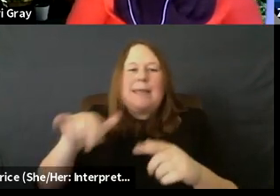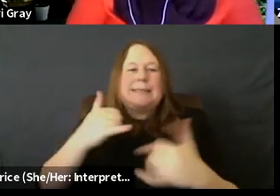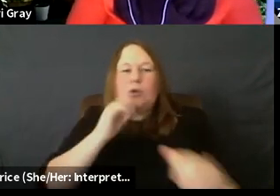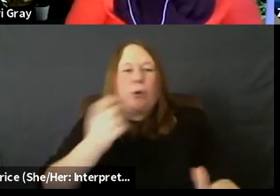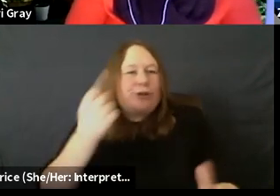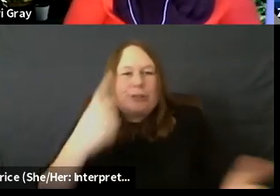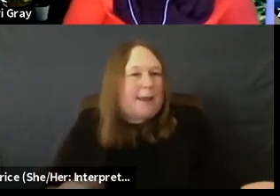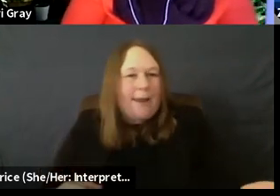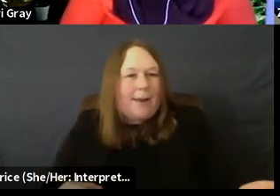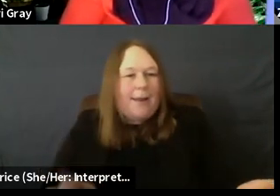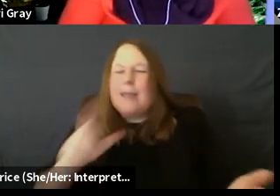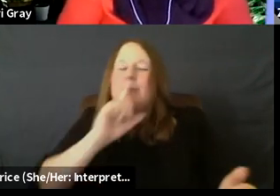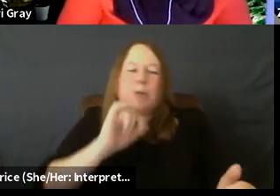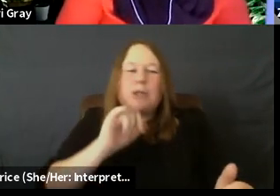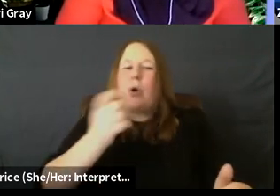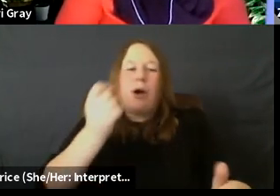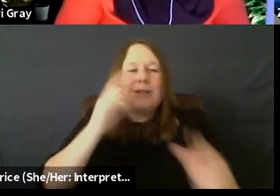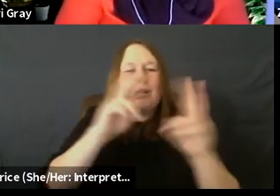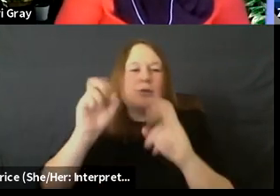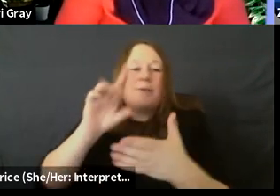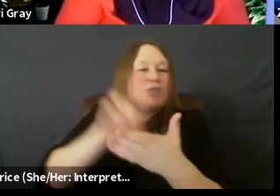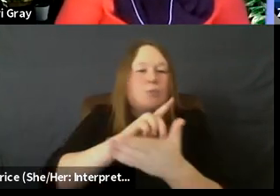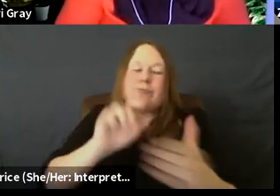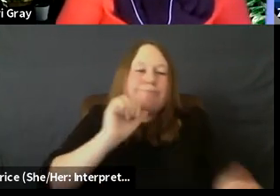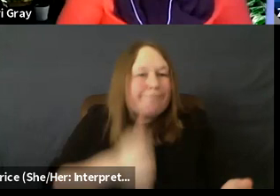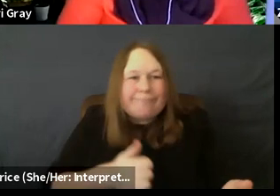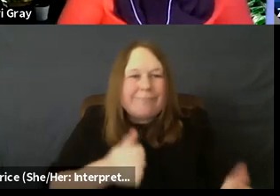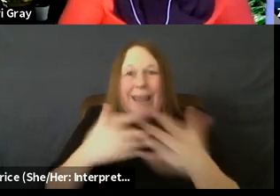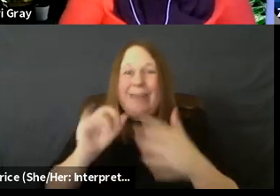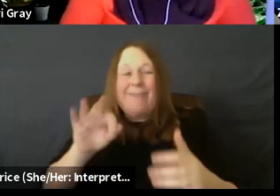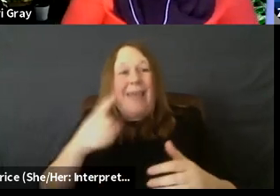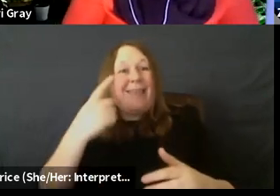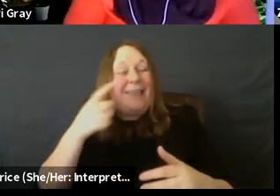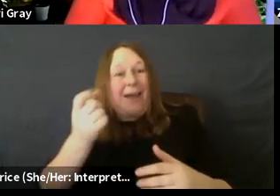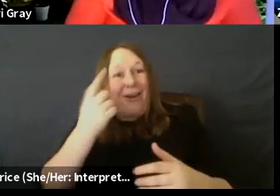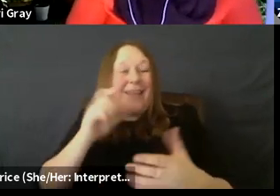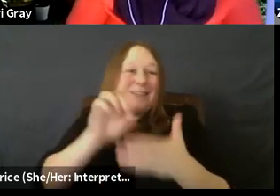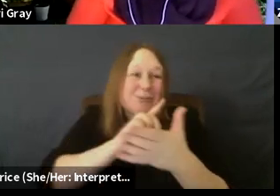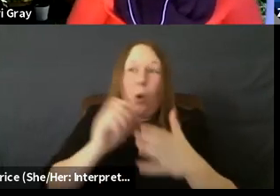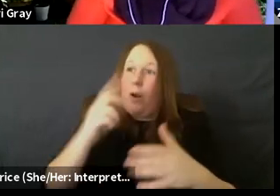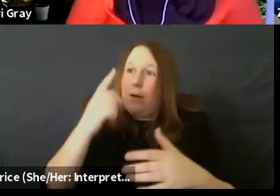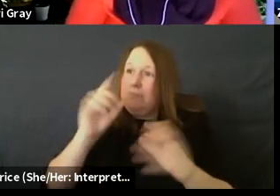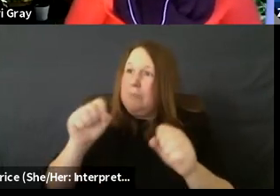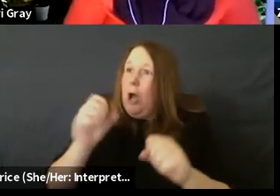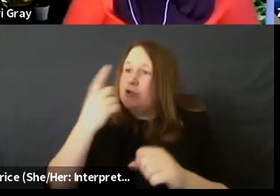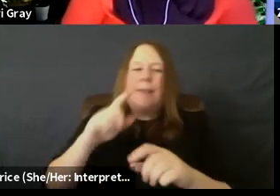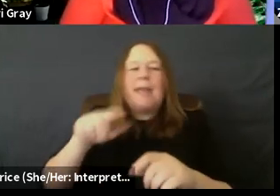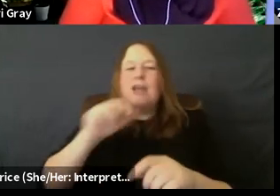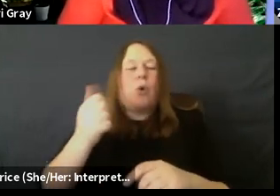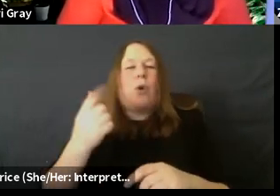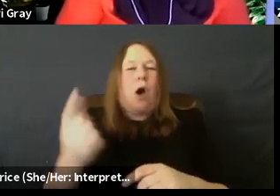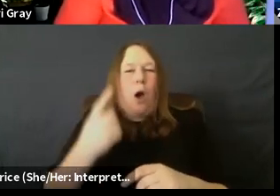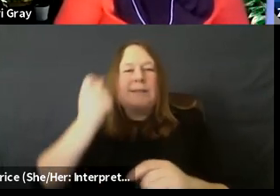understand. They don't really understand the issues of discrimination. And even if they do understand the issues of discrimination, they don't